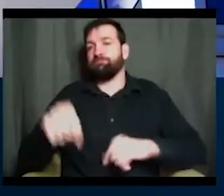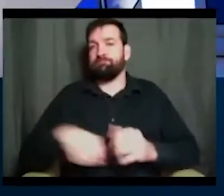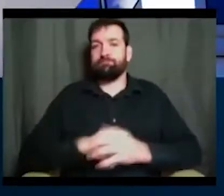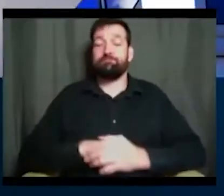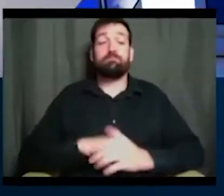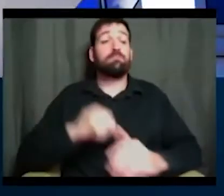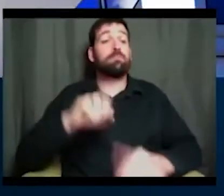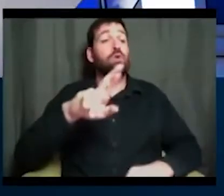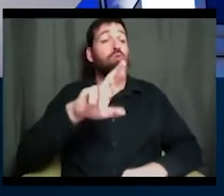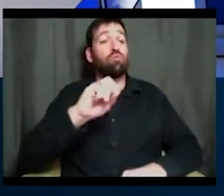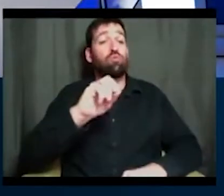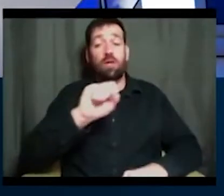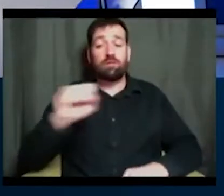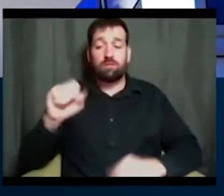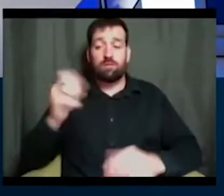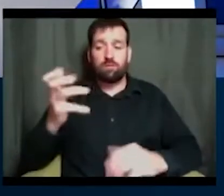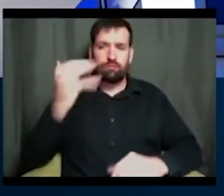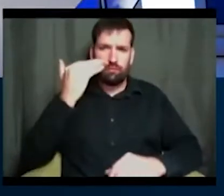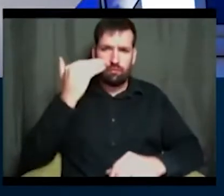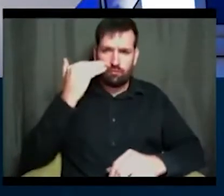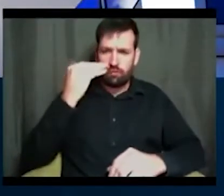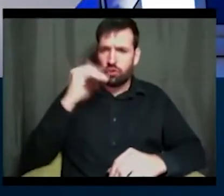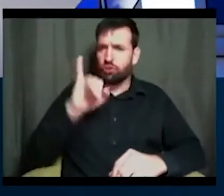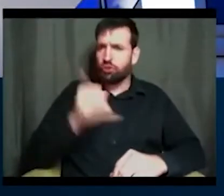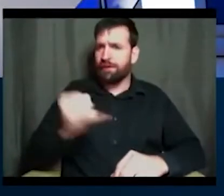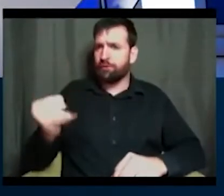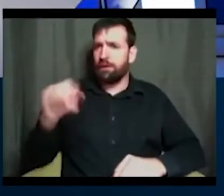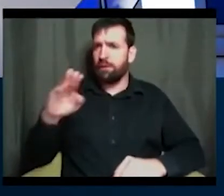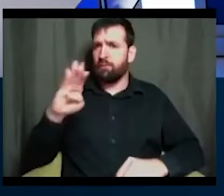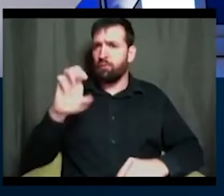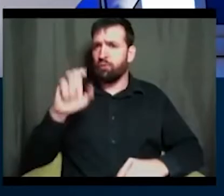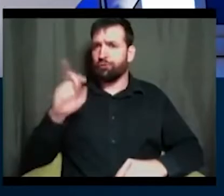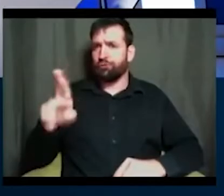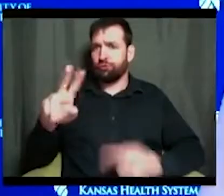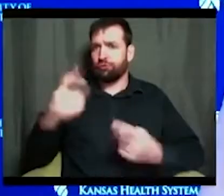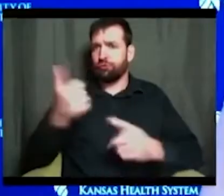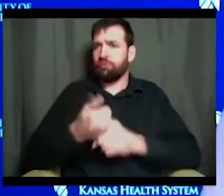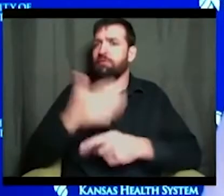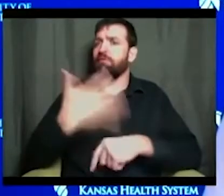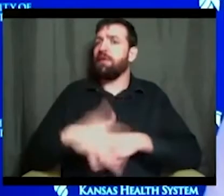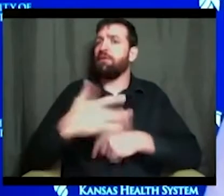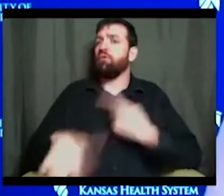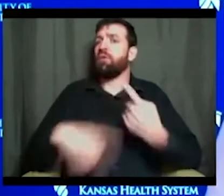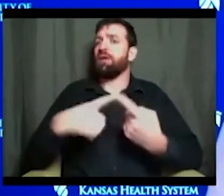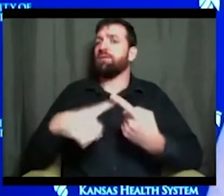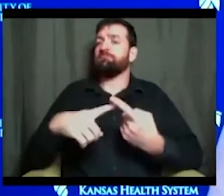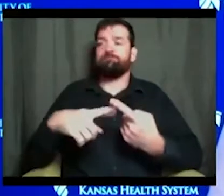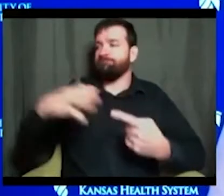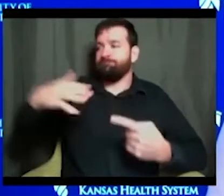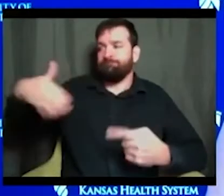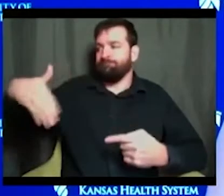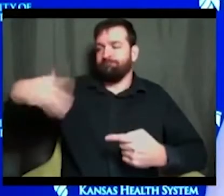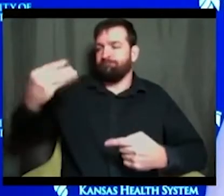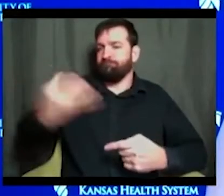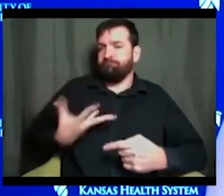to know, do we know when the J&J booster will be available? No, I haven't heard any data about that.